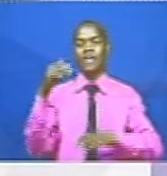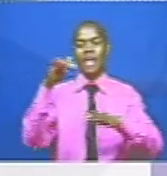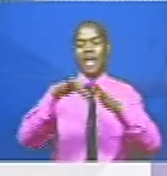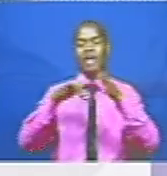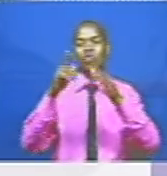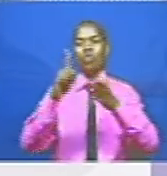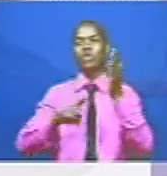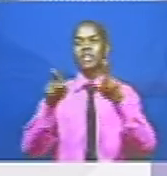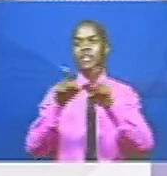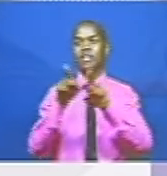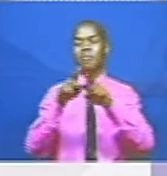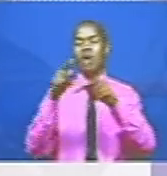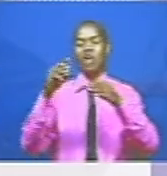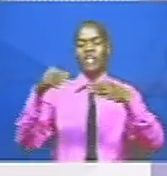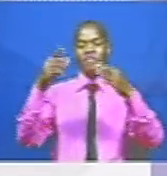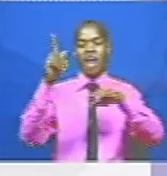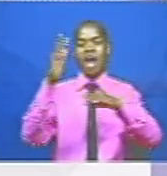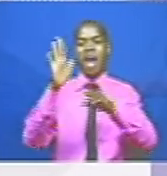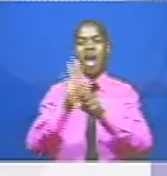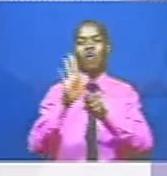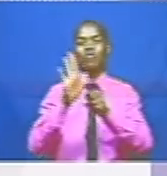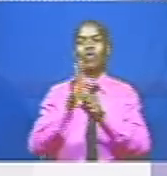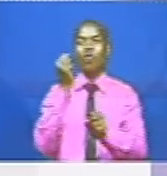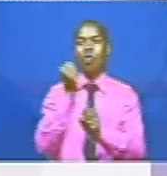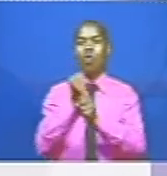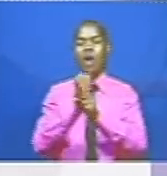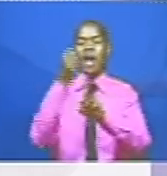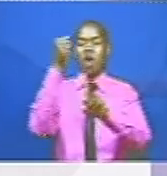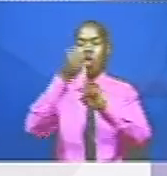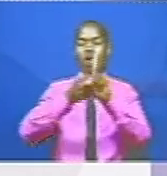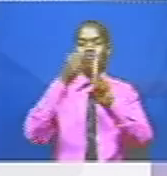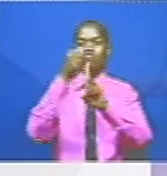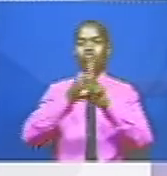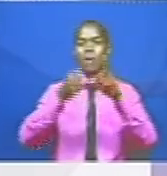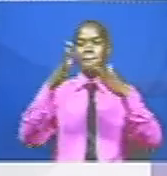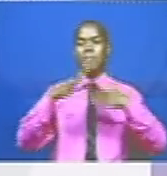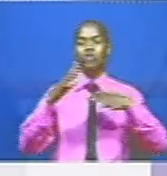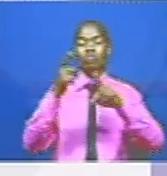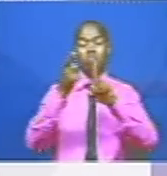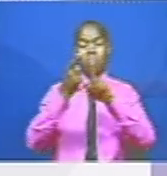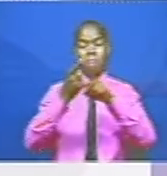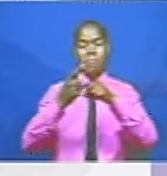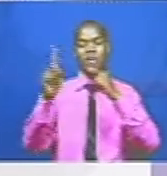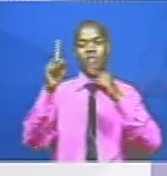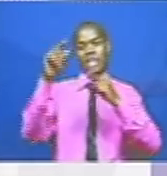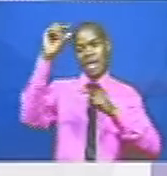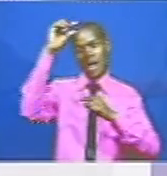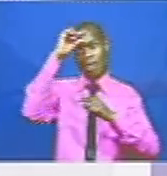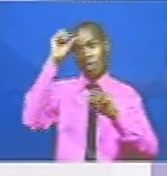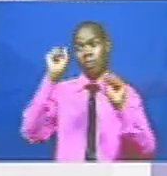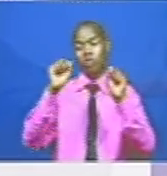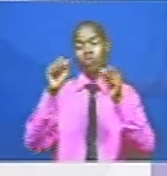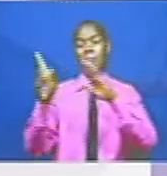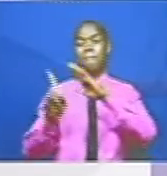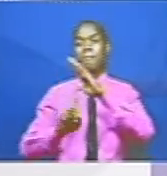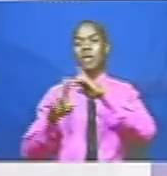us a lot of time, a lot of work to convince a client. But when the government will chip in and the Ministry of